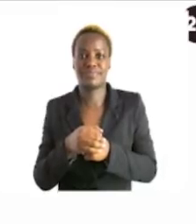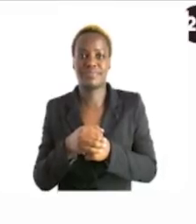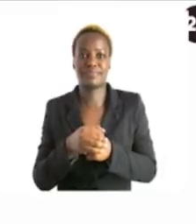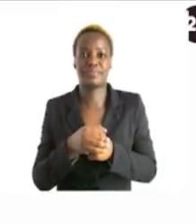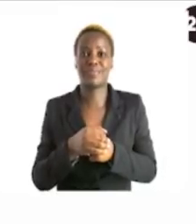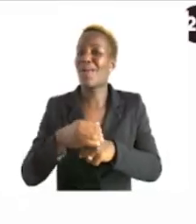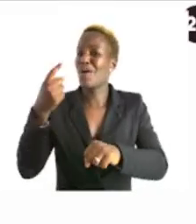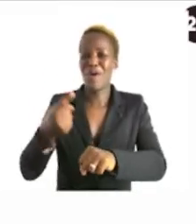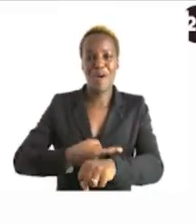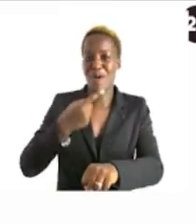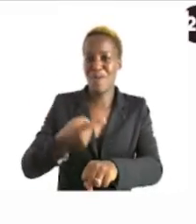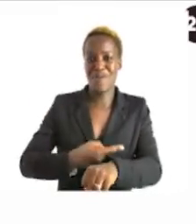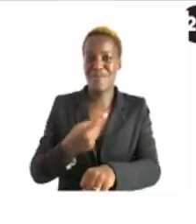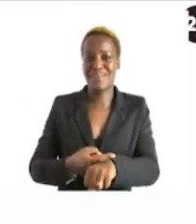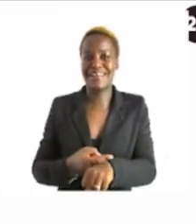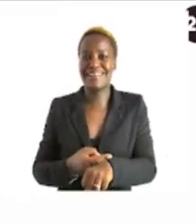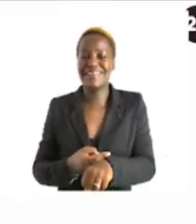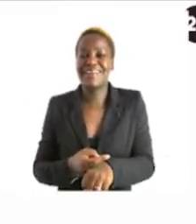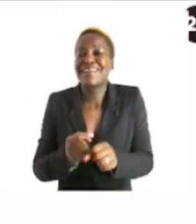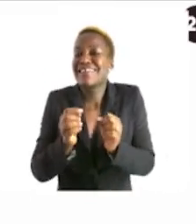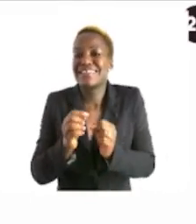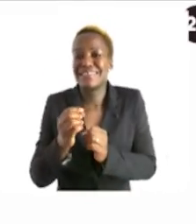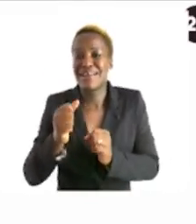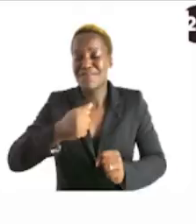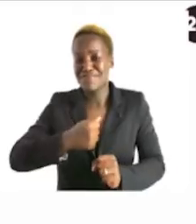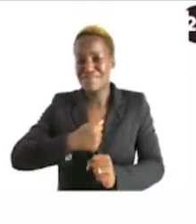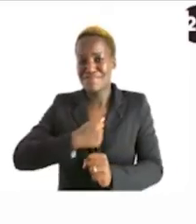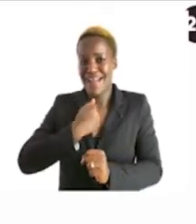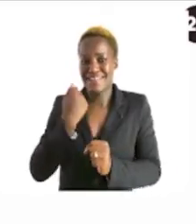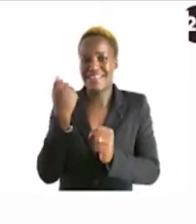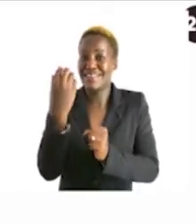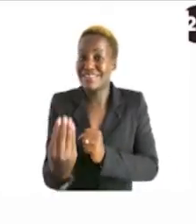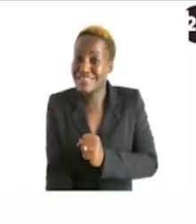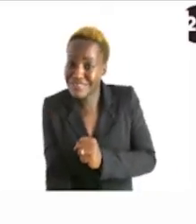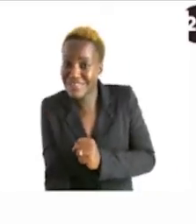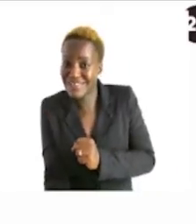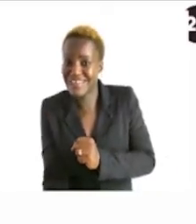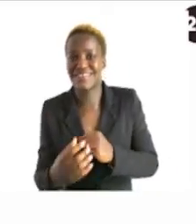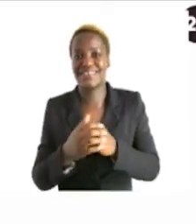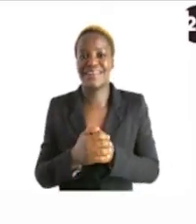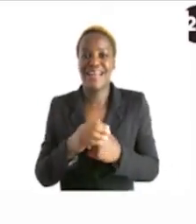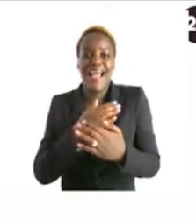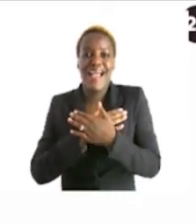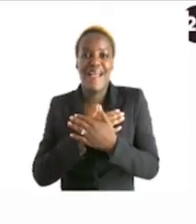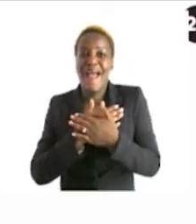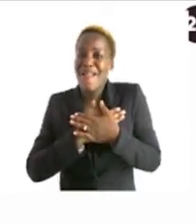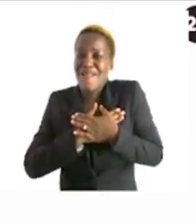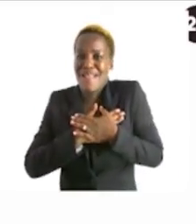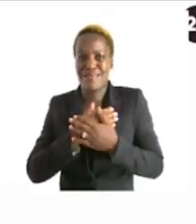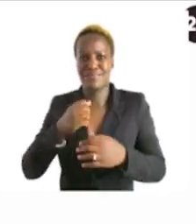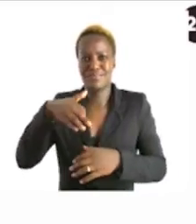always say mundu wangia which means my child i love namibia